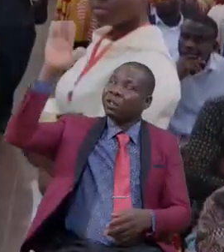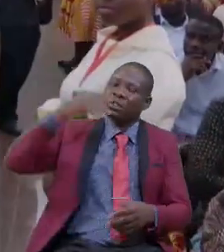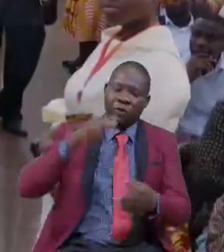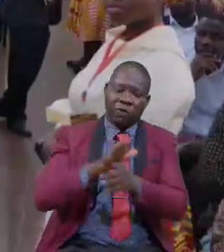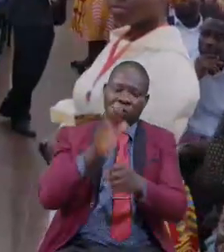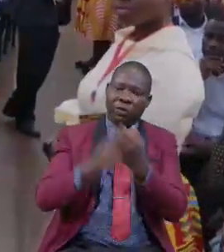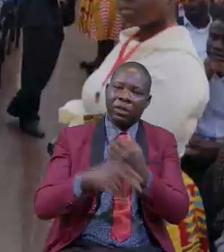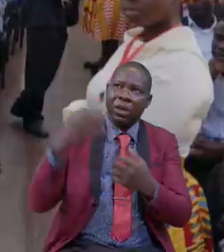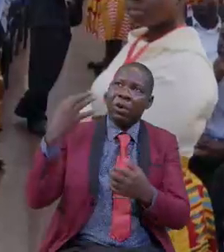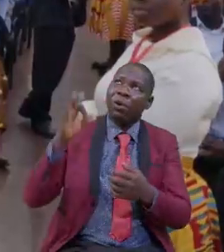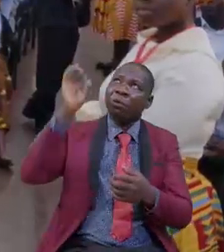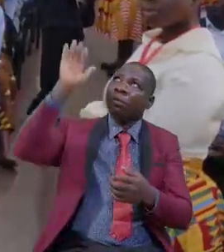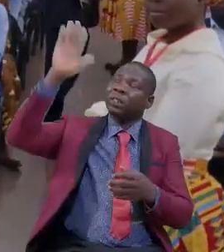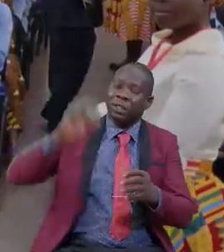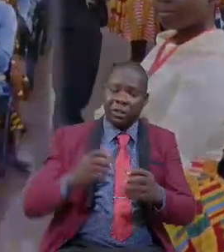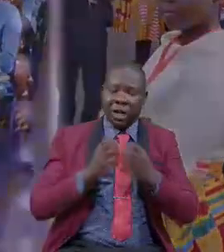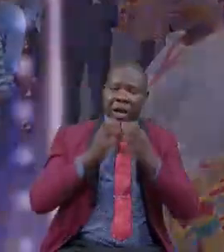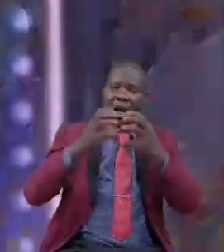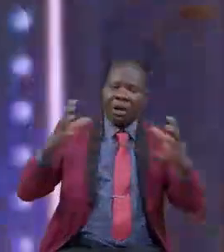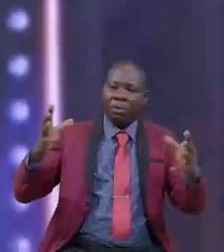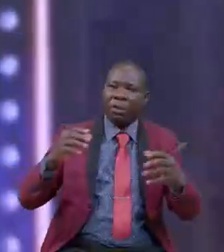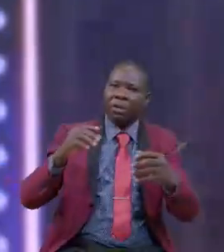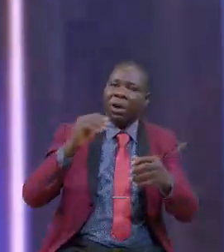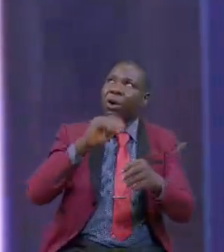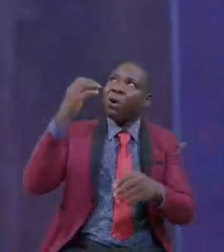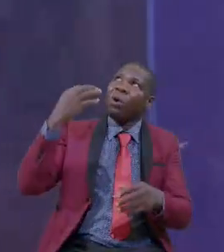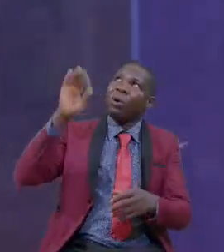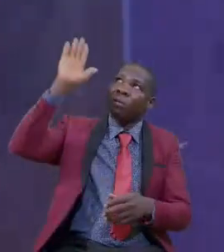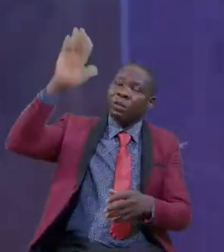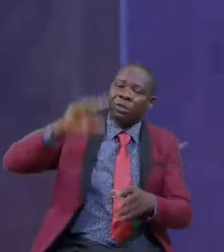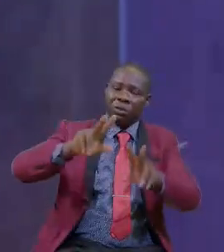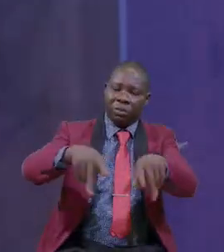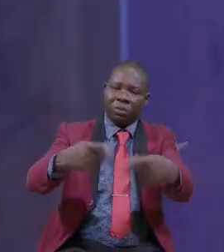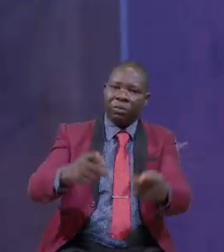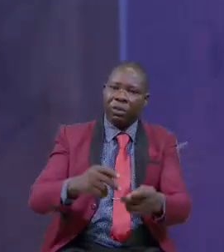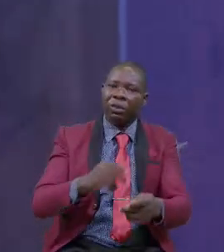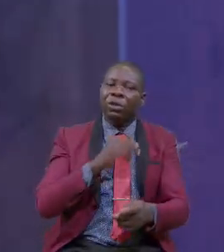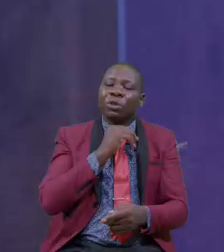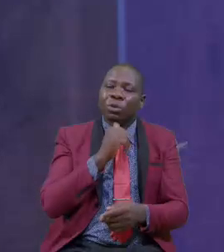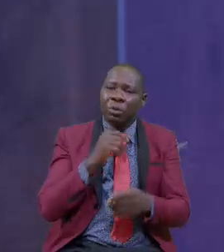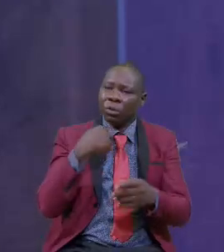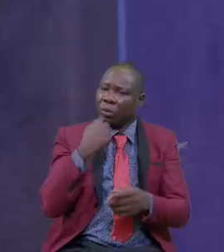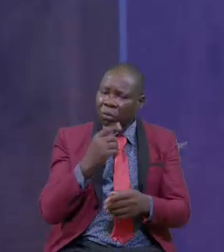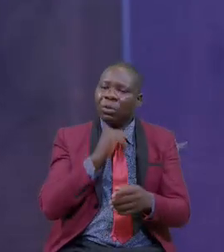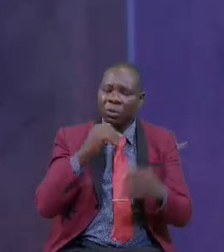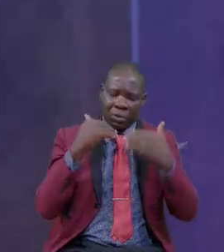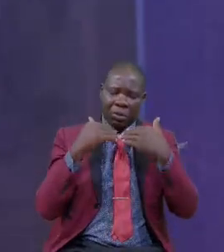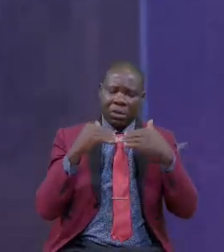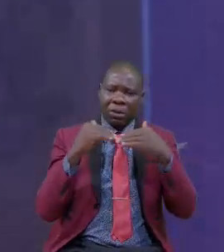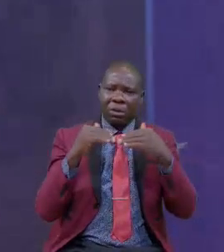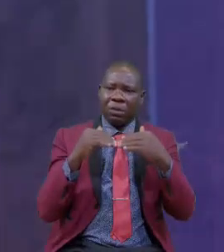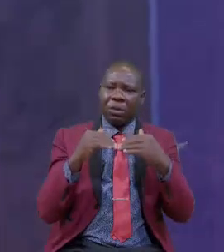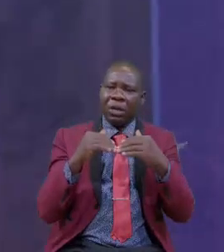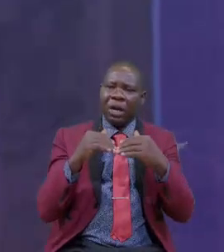provision, untold, unlimited, of that provision have we all